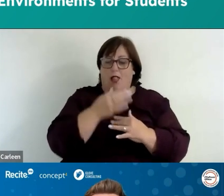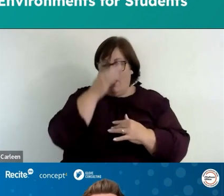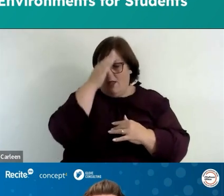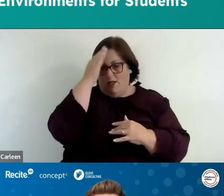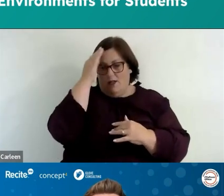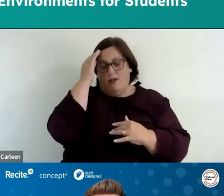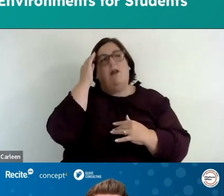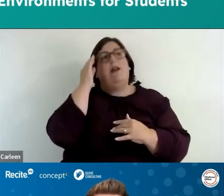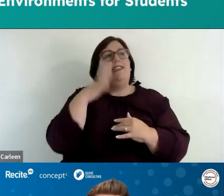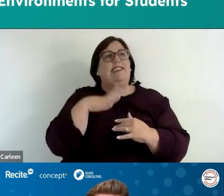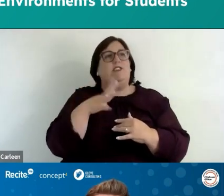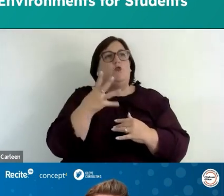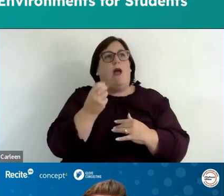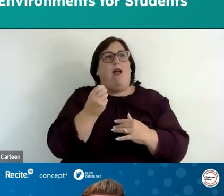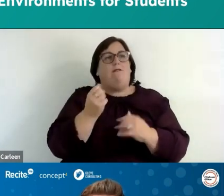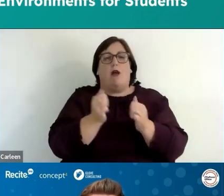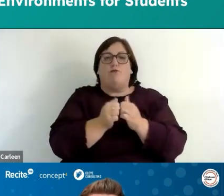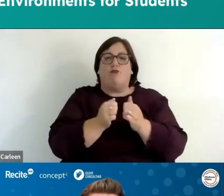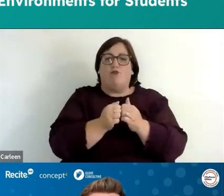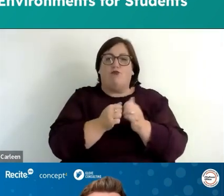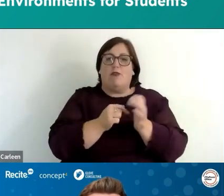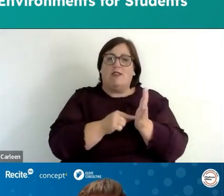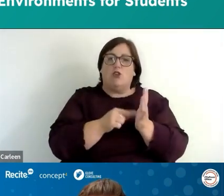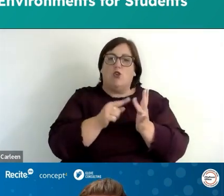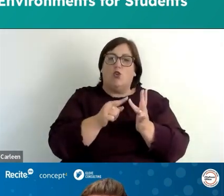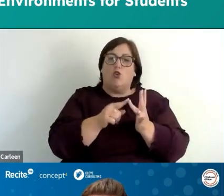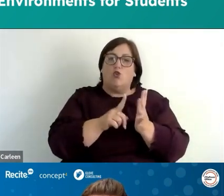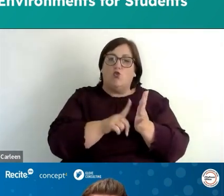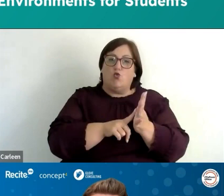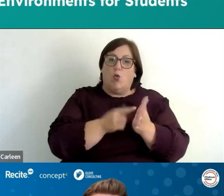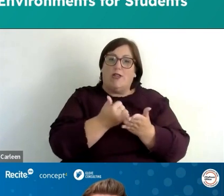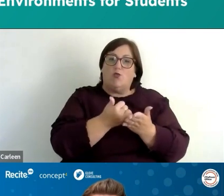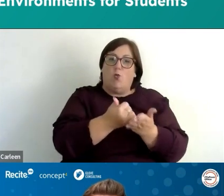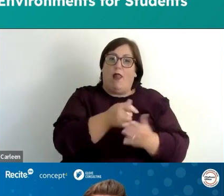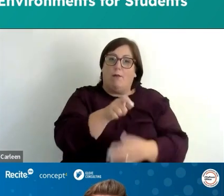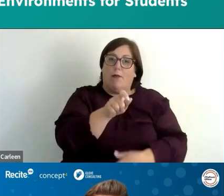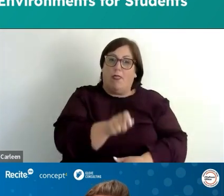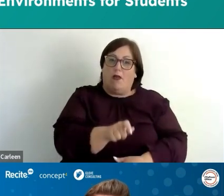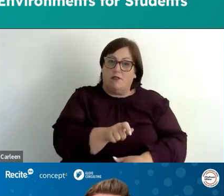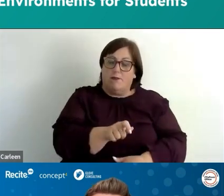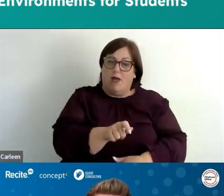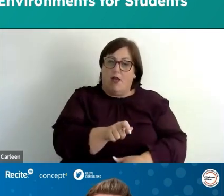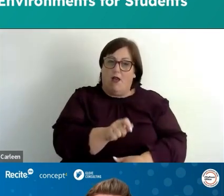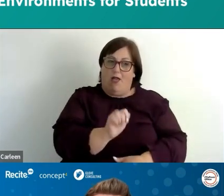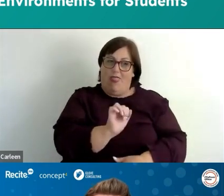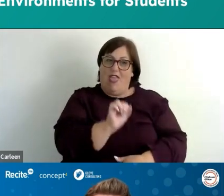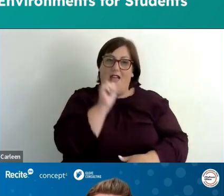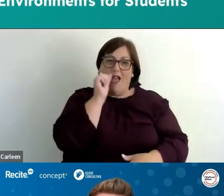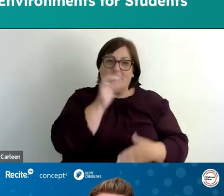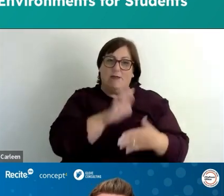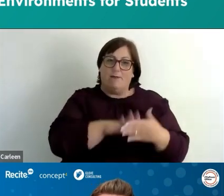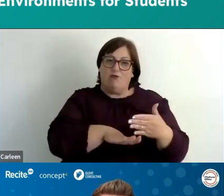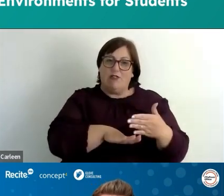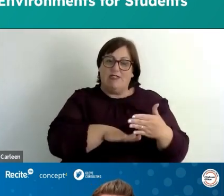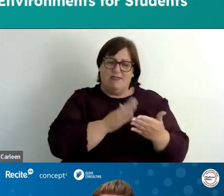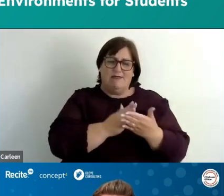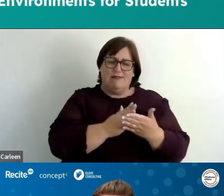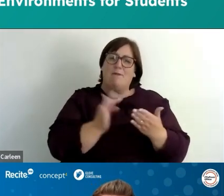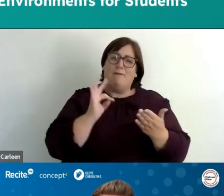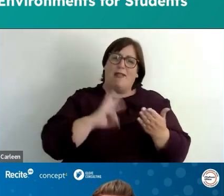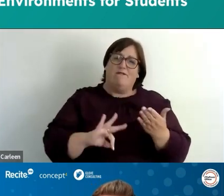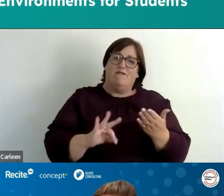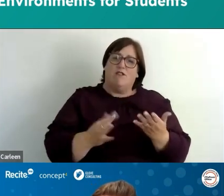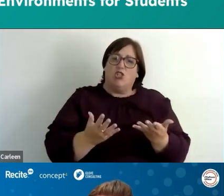usable, takes it that one step further, that enables someone to customize their experience, is massively beneficial.